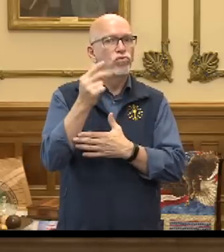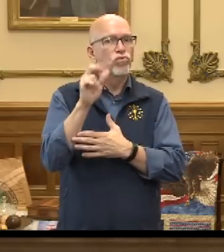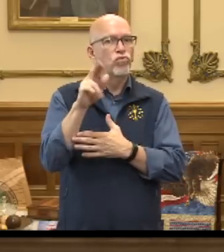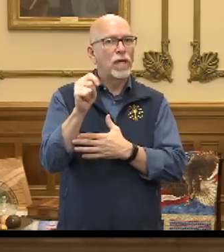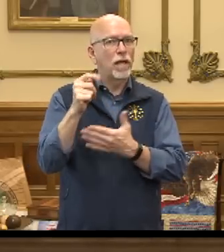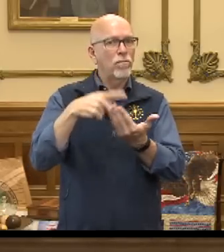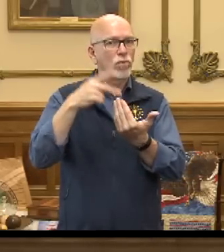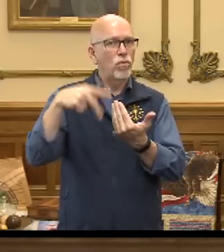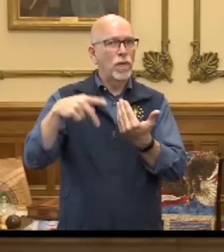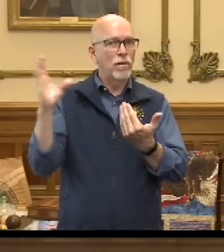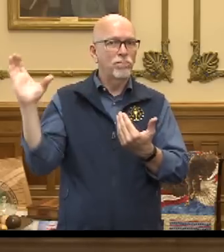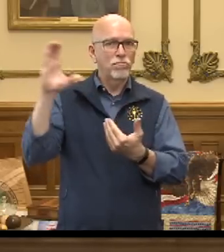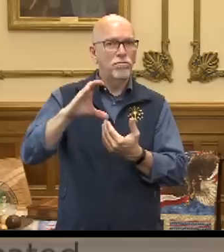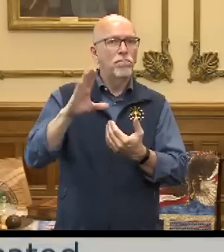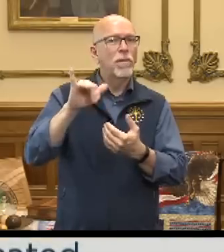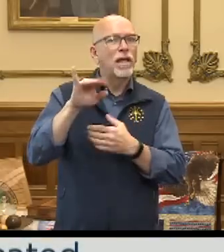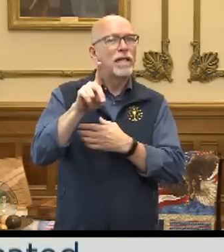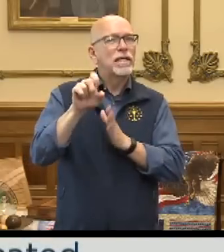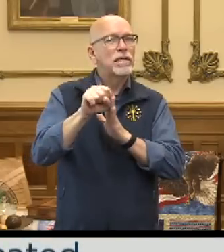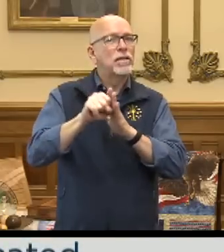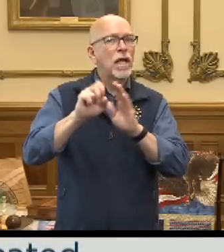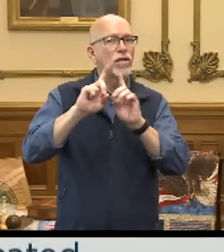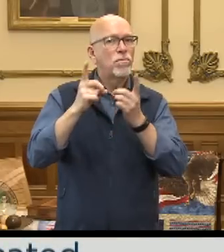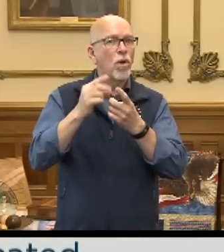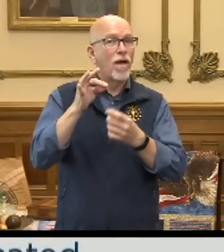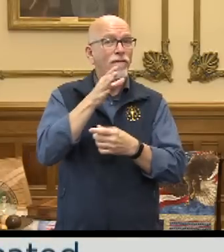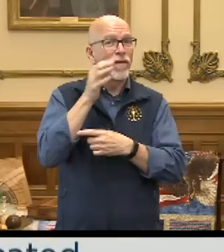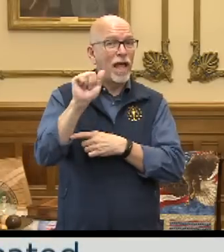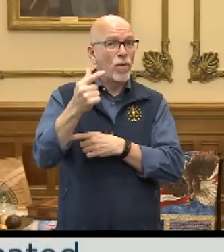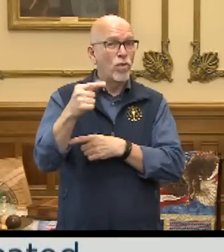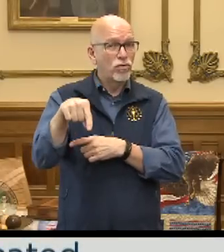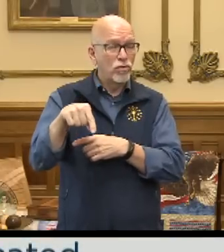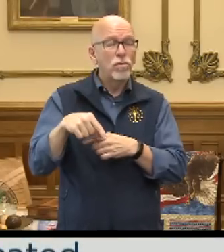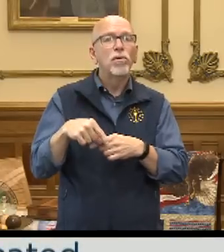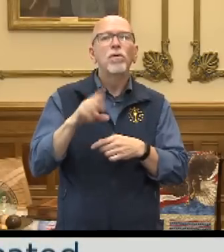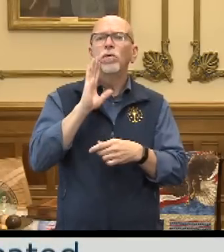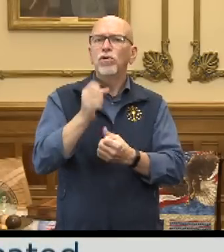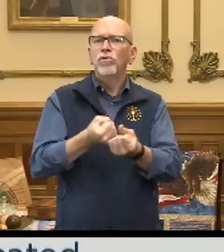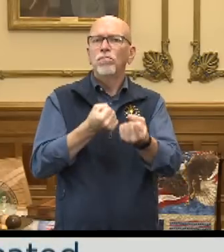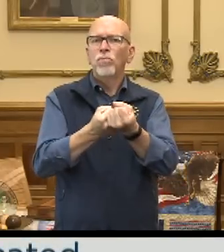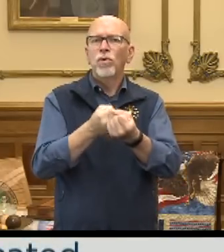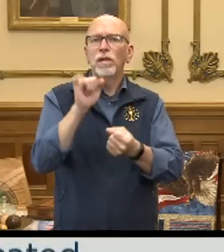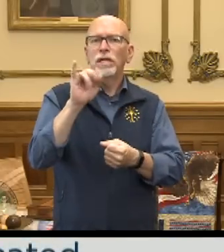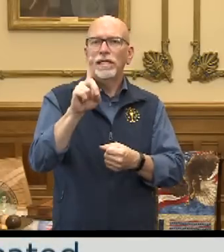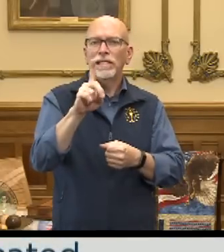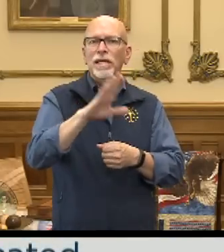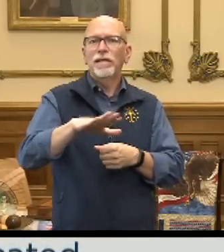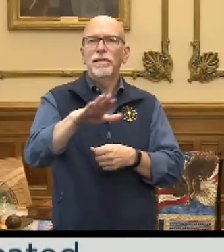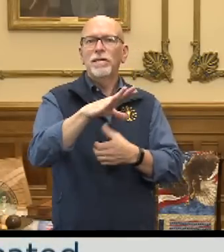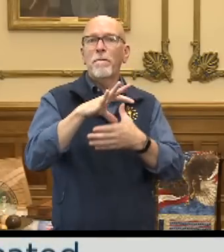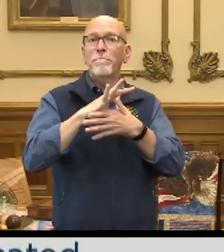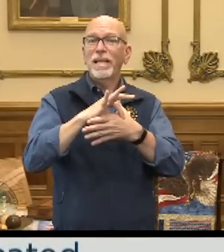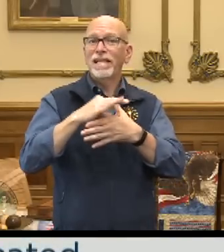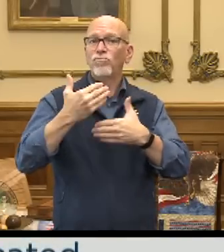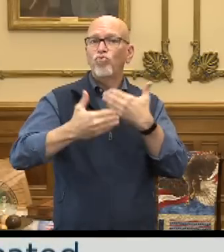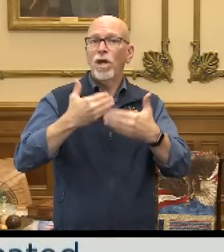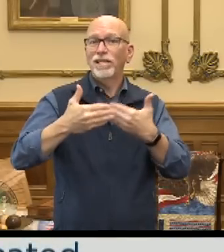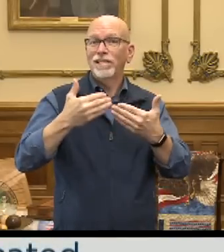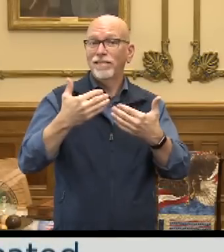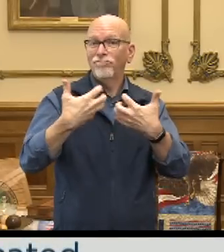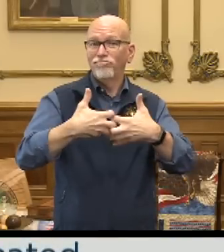program offered by the Indiana State Department of Agriculture to support Indiana's meat processing